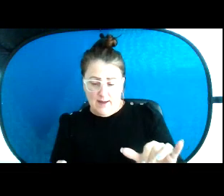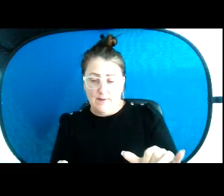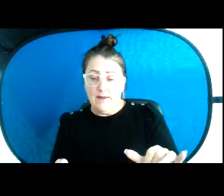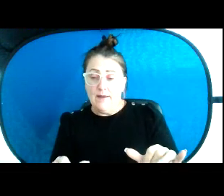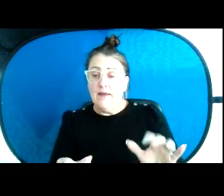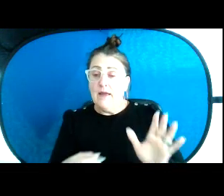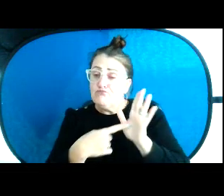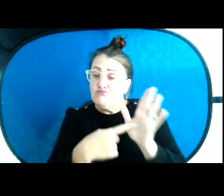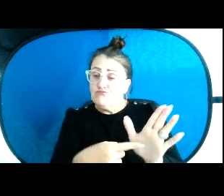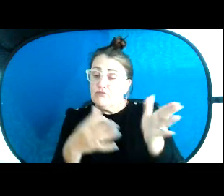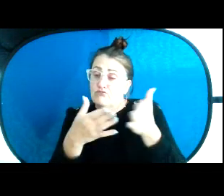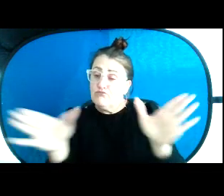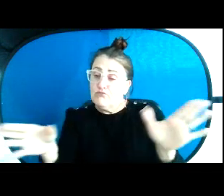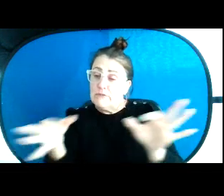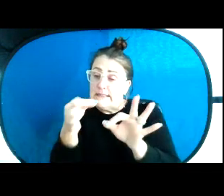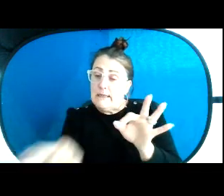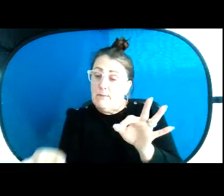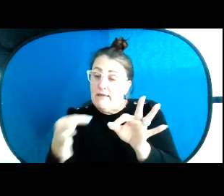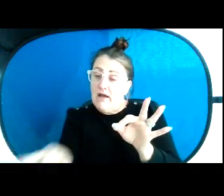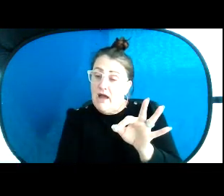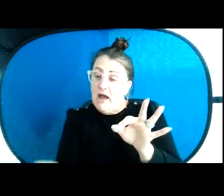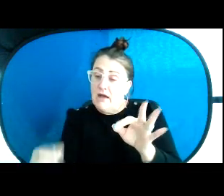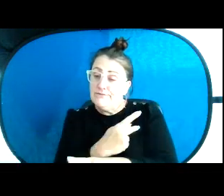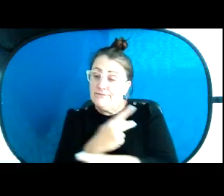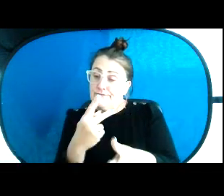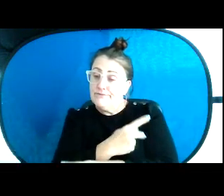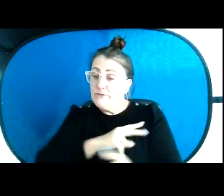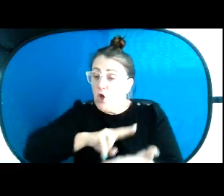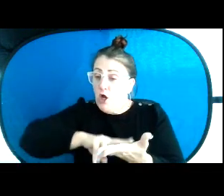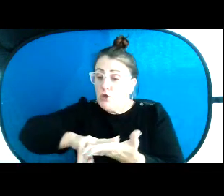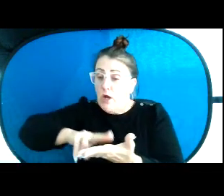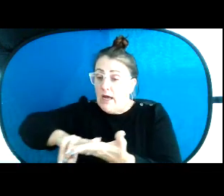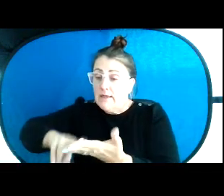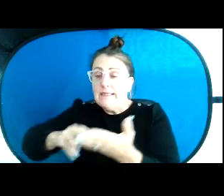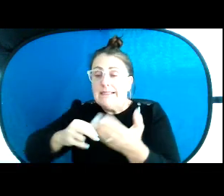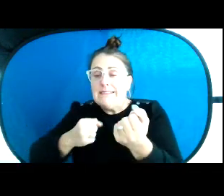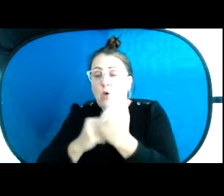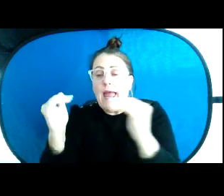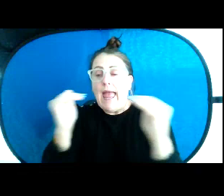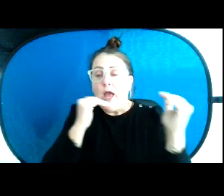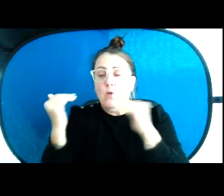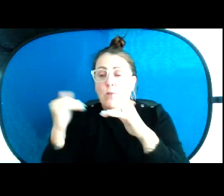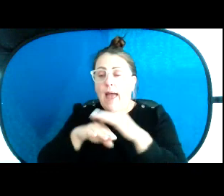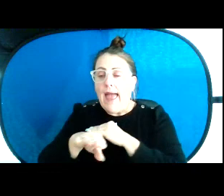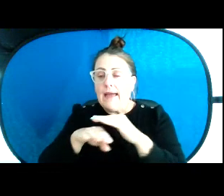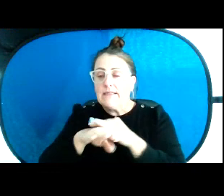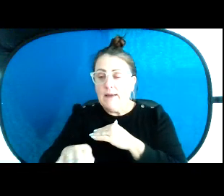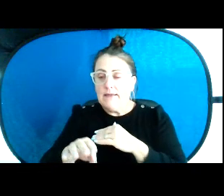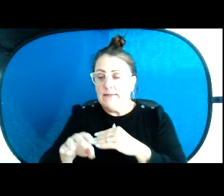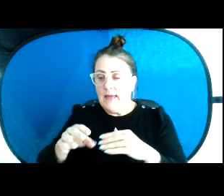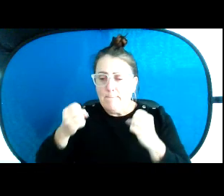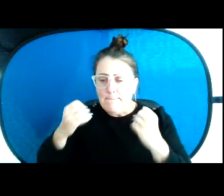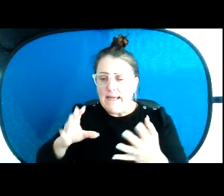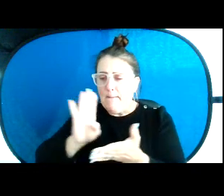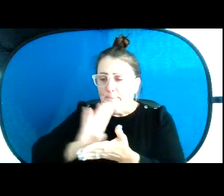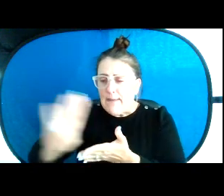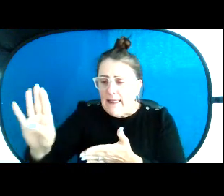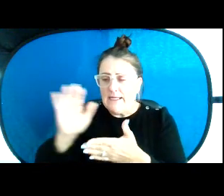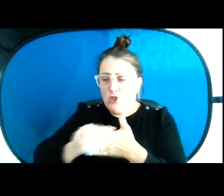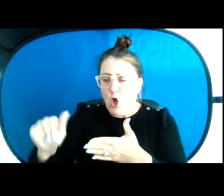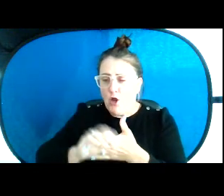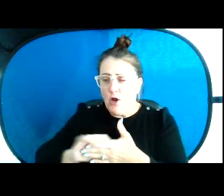transparency, simplifies navigation of contracts, and supports equitable access to California's multi-billion-dollar infrastructure